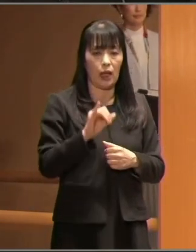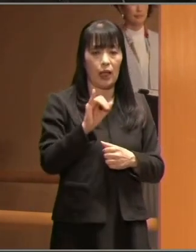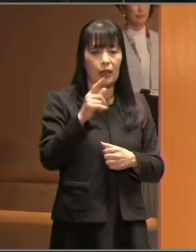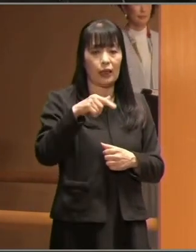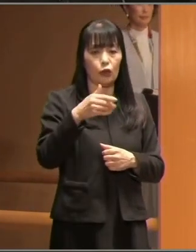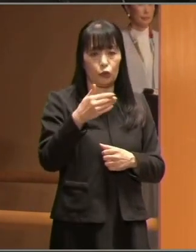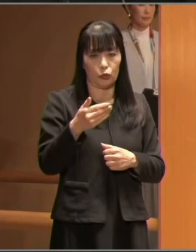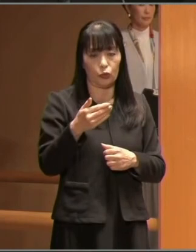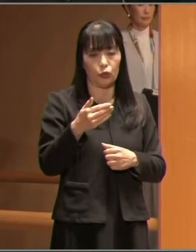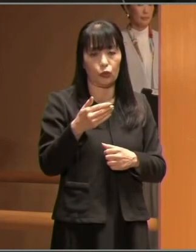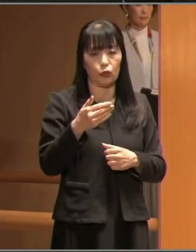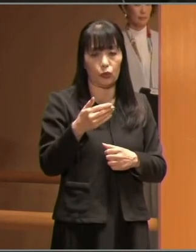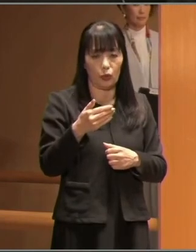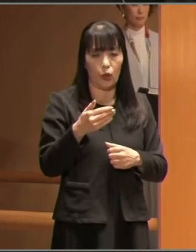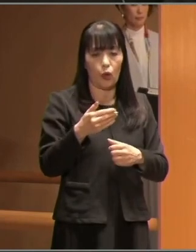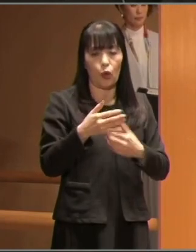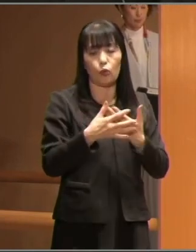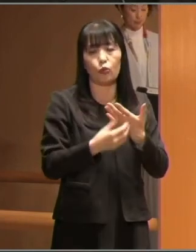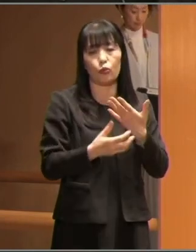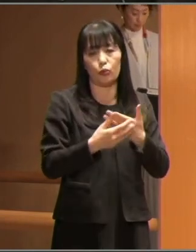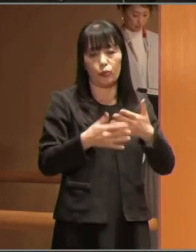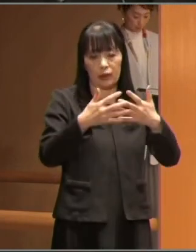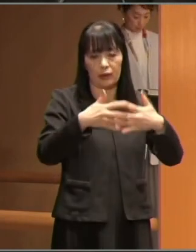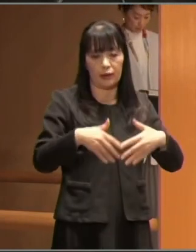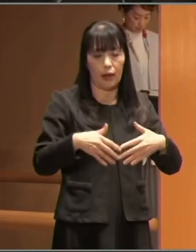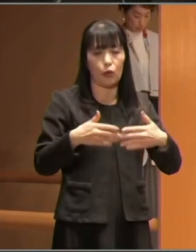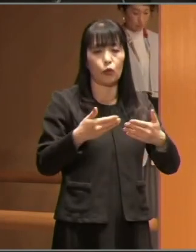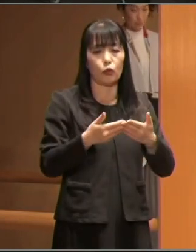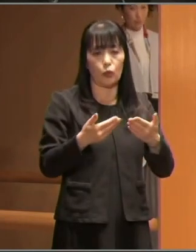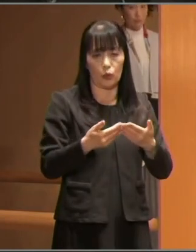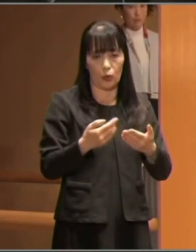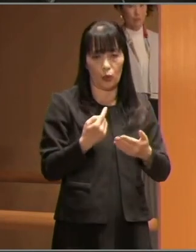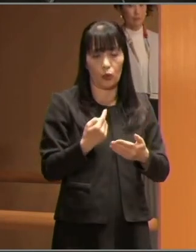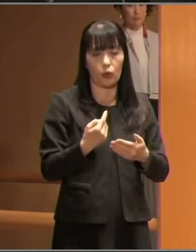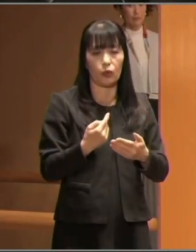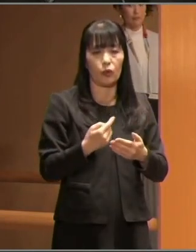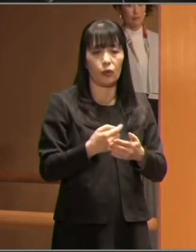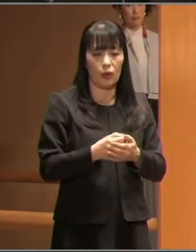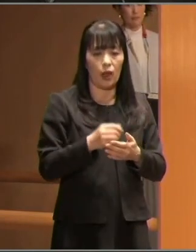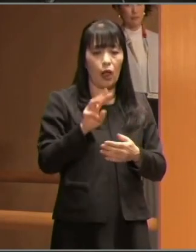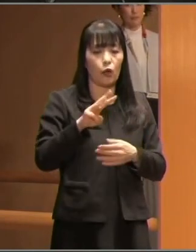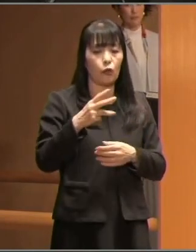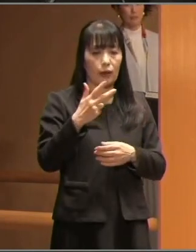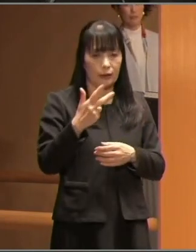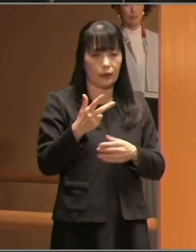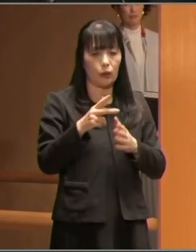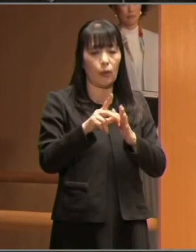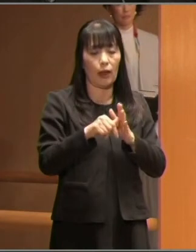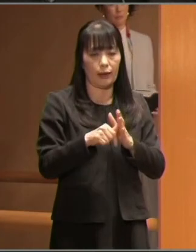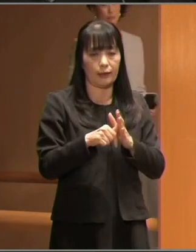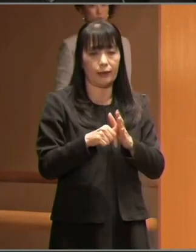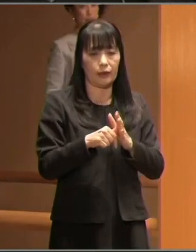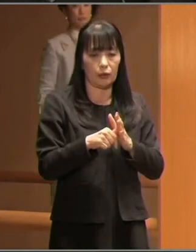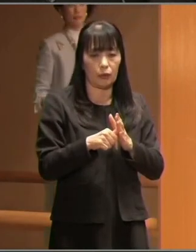We started and we are making washi paper for the